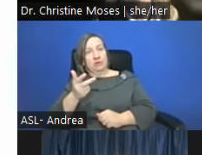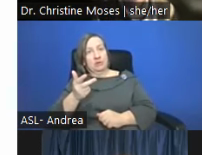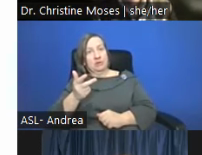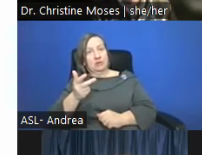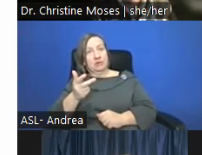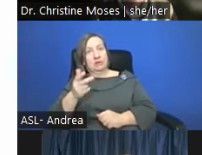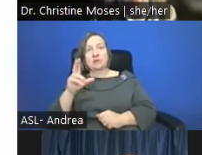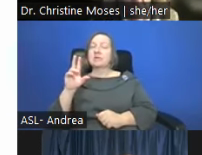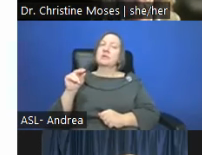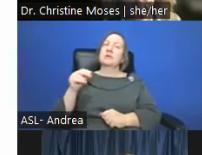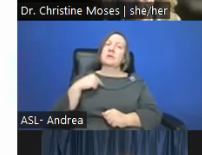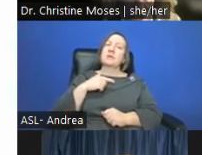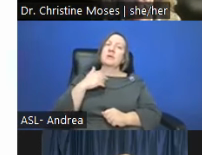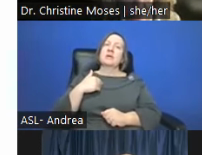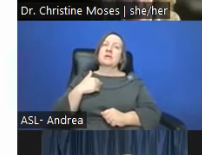No, we have